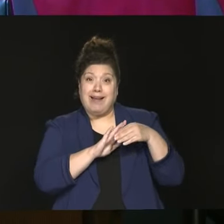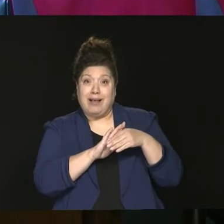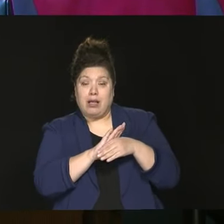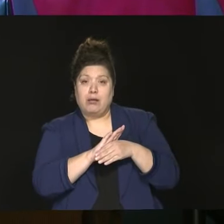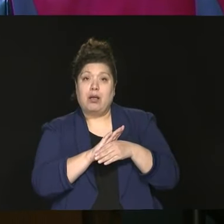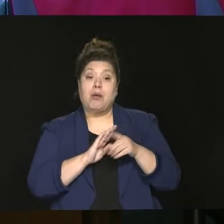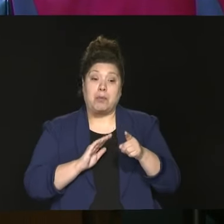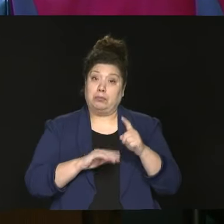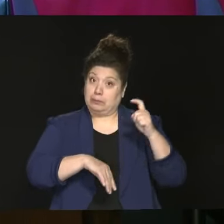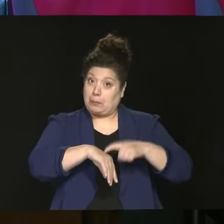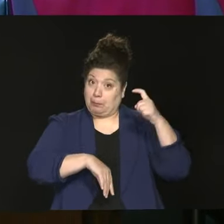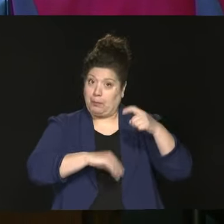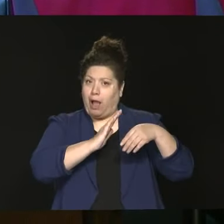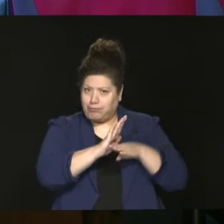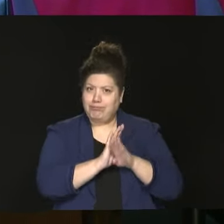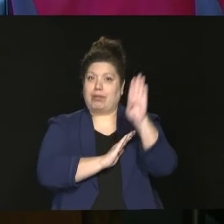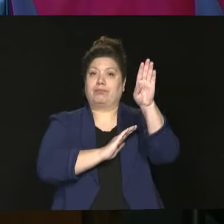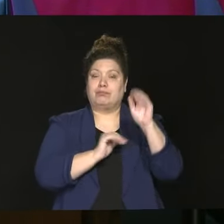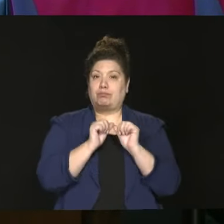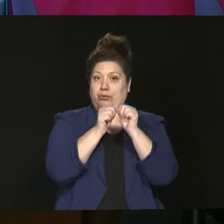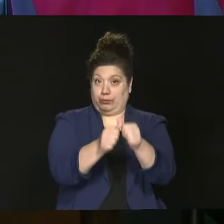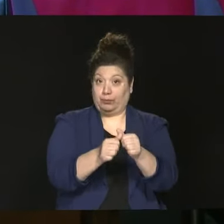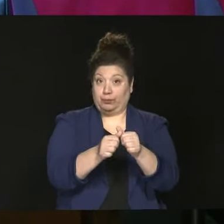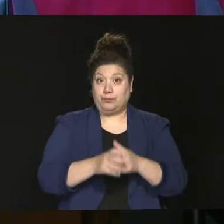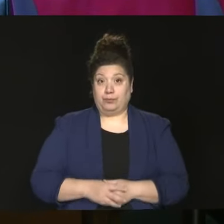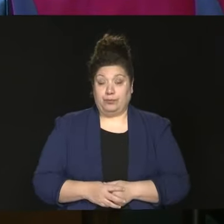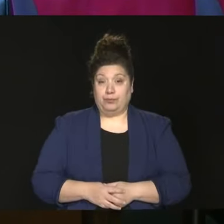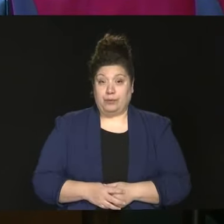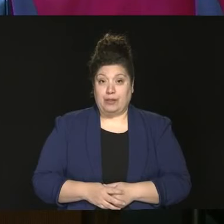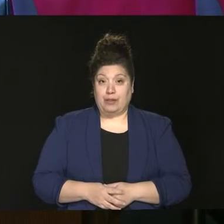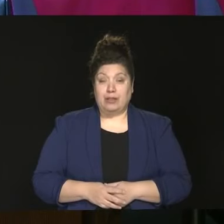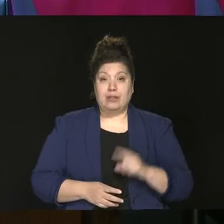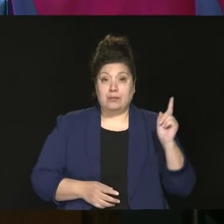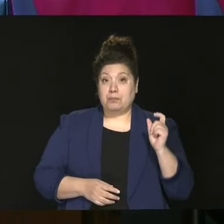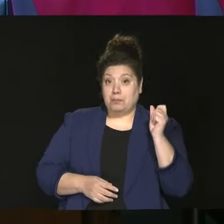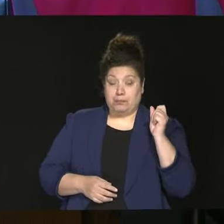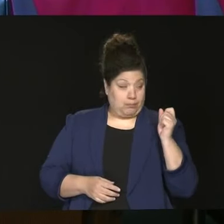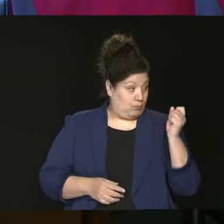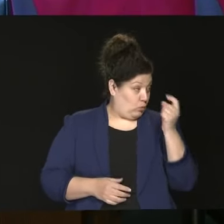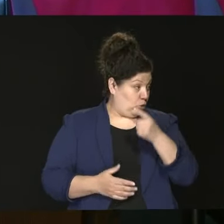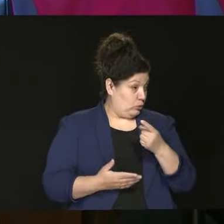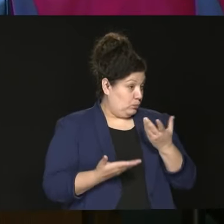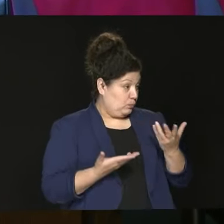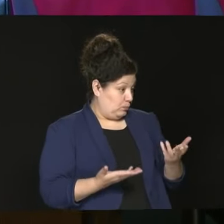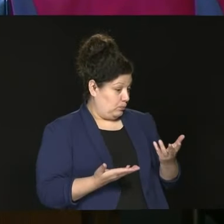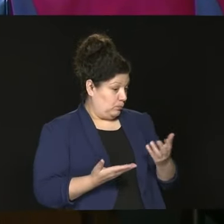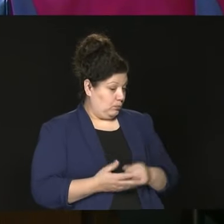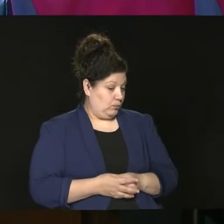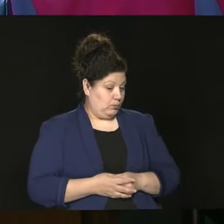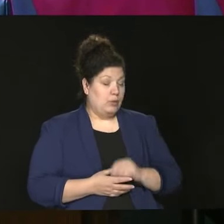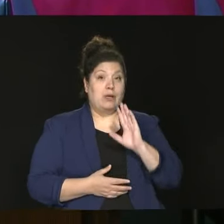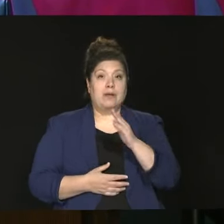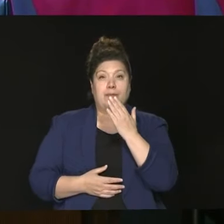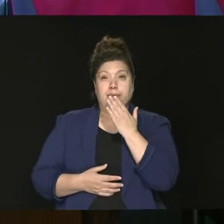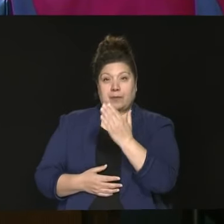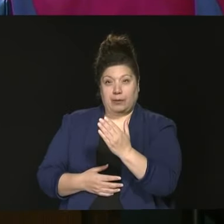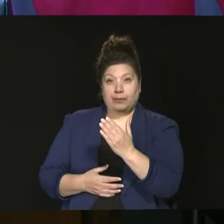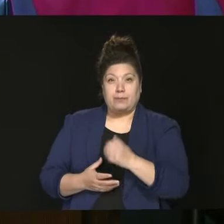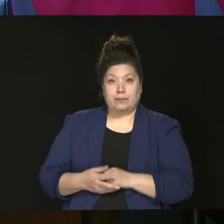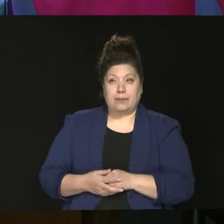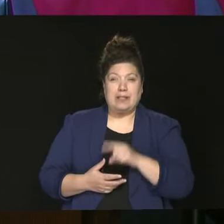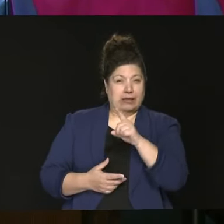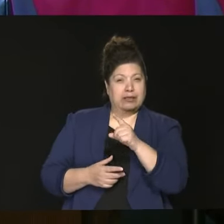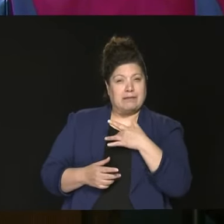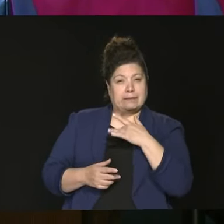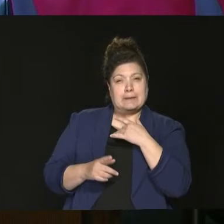Catherine, on suivi? Merci beaucoup, c'est beaucoup plus clair, je pense, pour Trump qui est sur la ligne. Ma prochaine question est